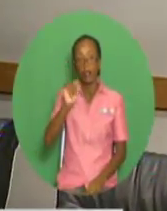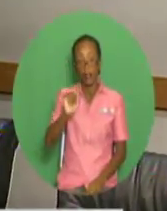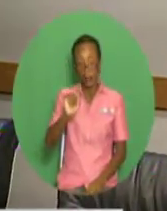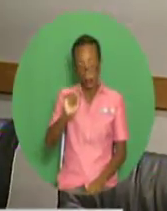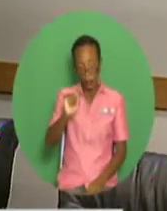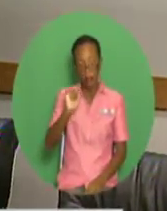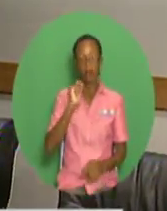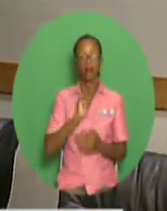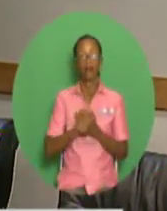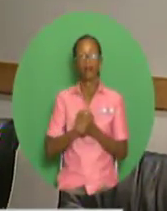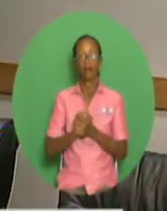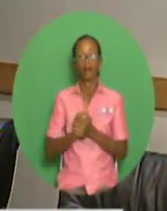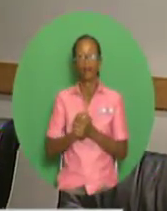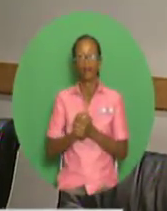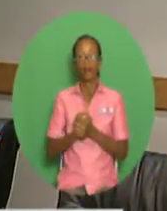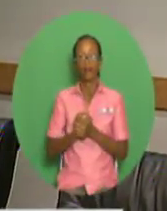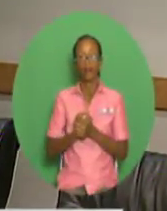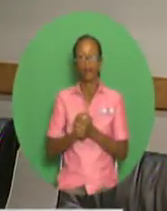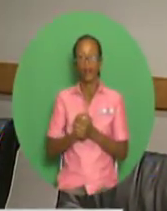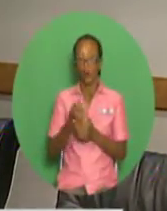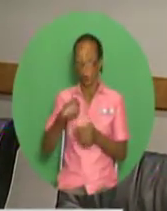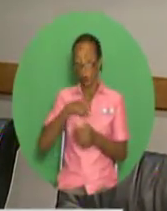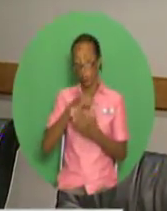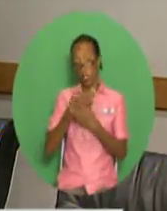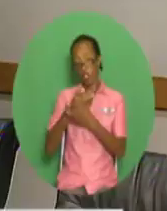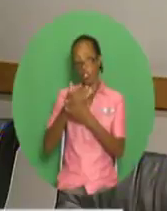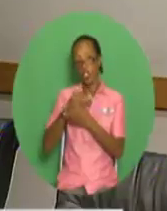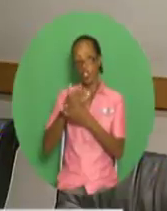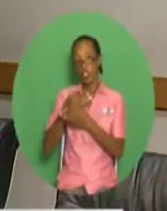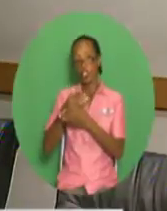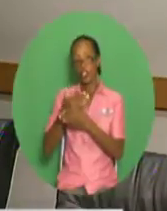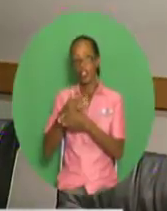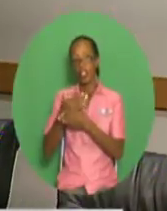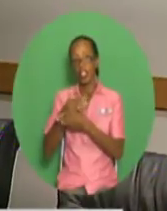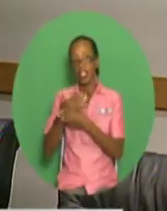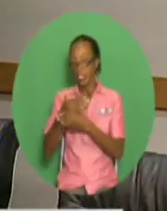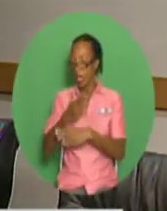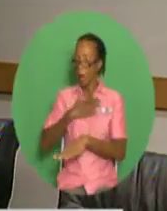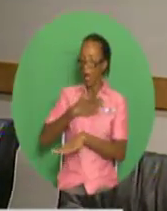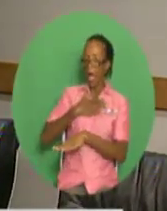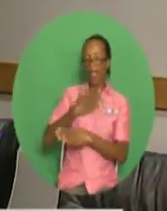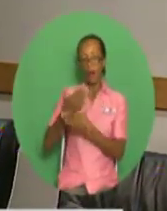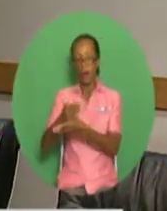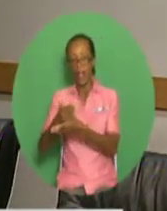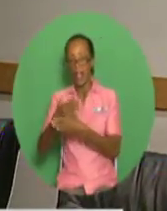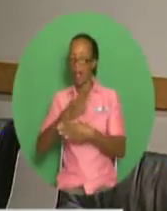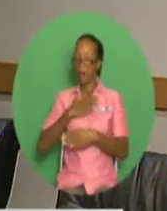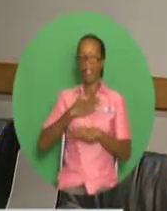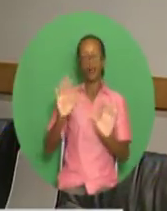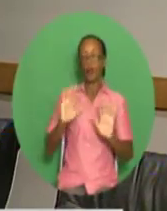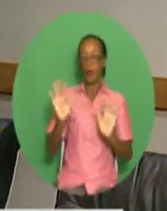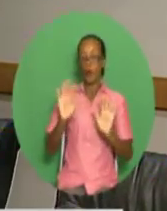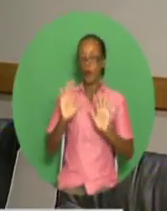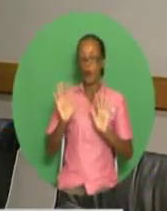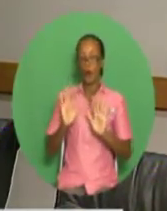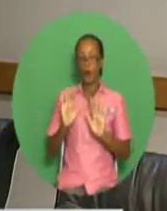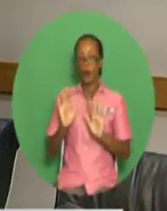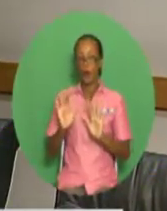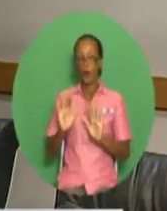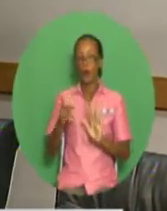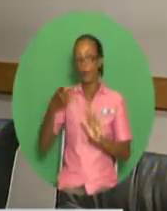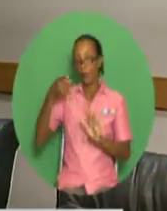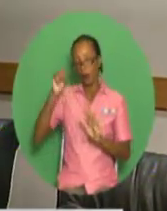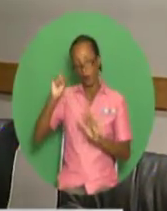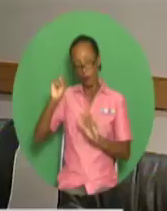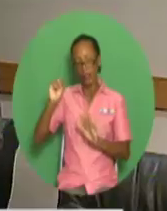of Spain, South, and myself. Because we share Fort George. I know she's trying to claim it, but we share that border. Right? I'm very pleased. And I know